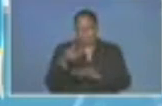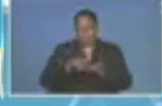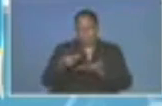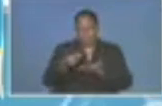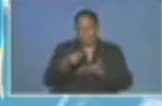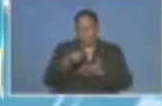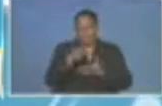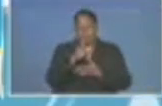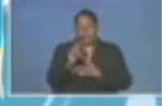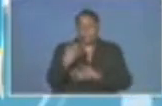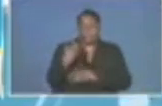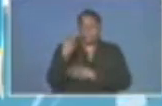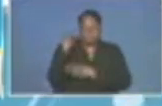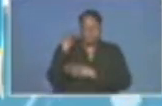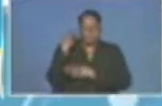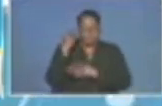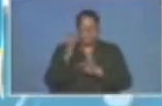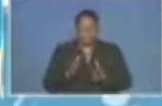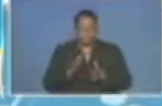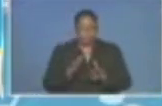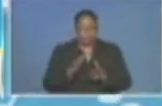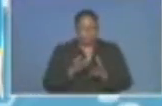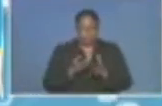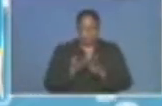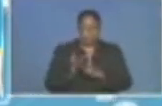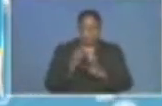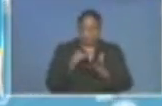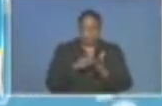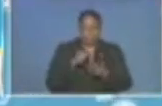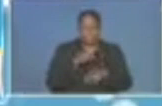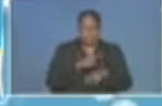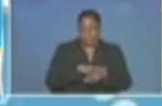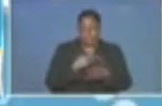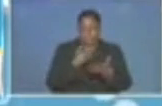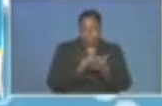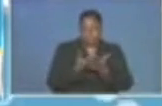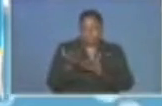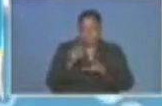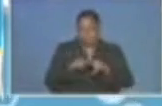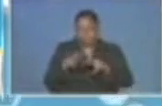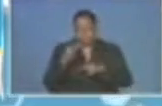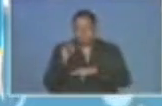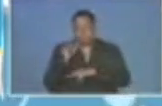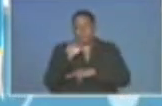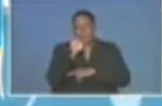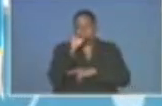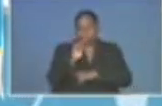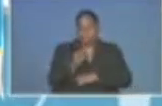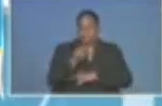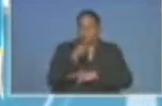the average consumer during this period. This while miscellaneous goods and services saw a decline of 1.8% and food